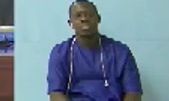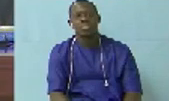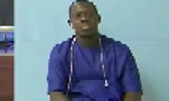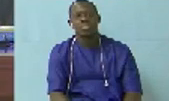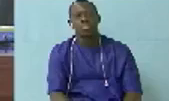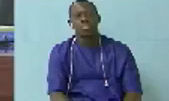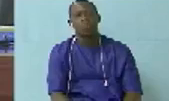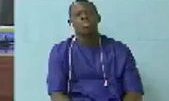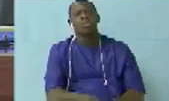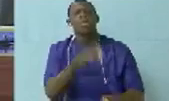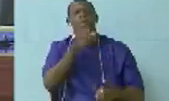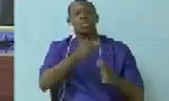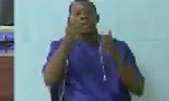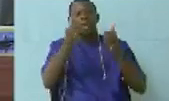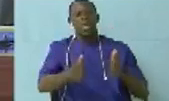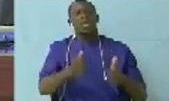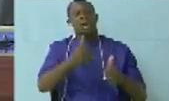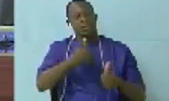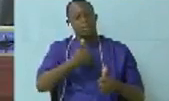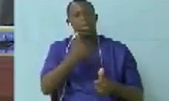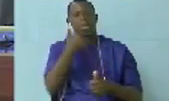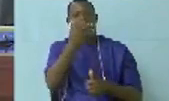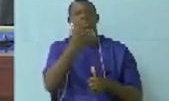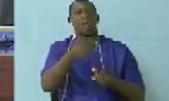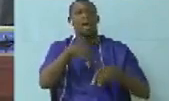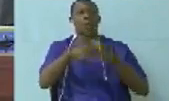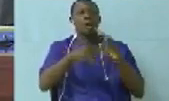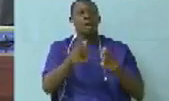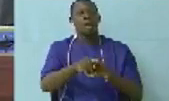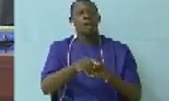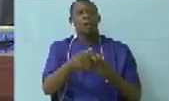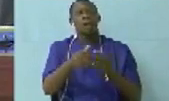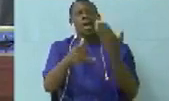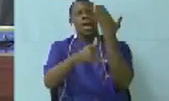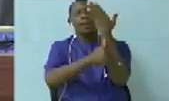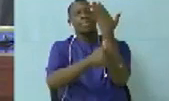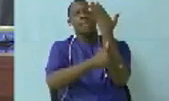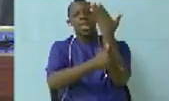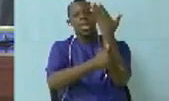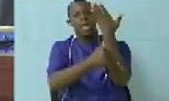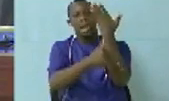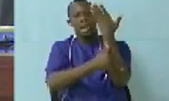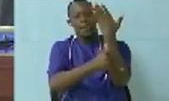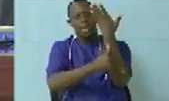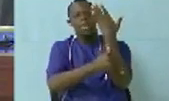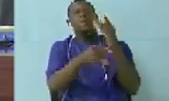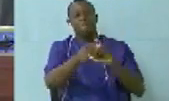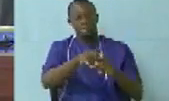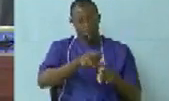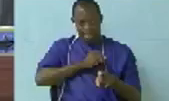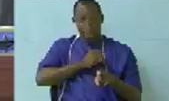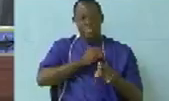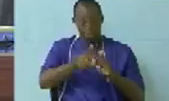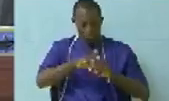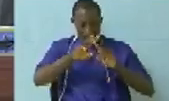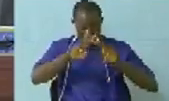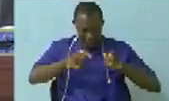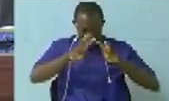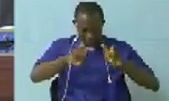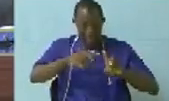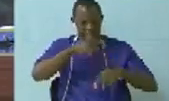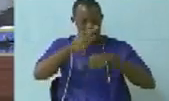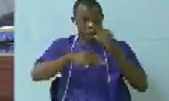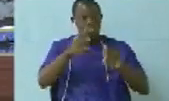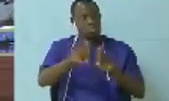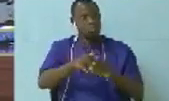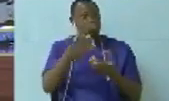grant an order for Gamtel to look into their records and provide